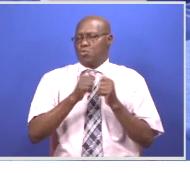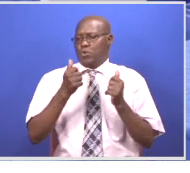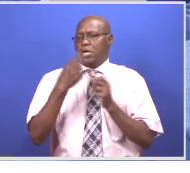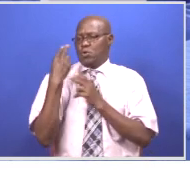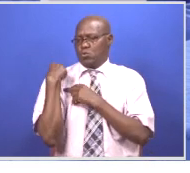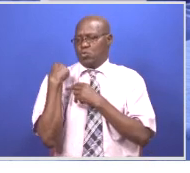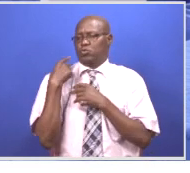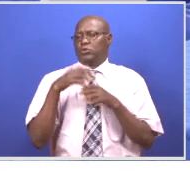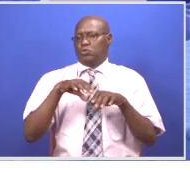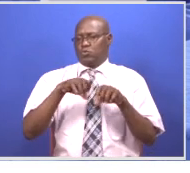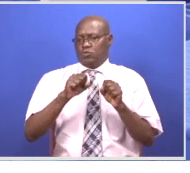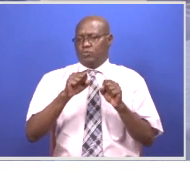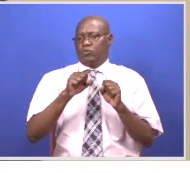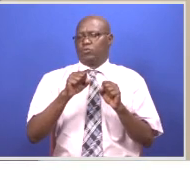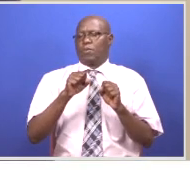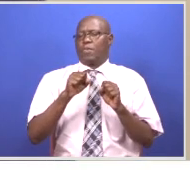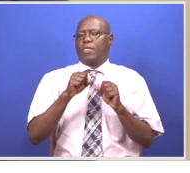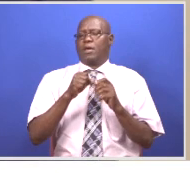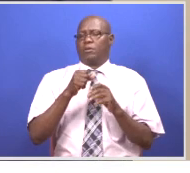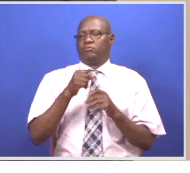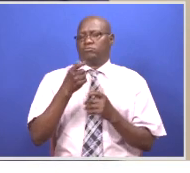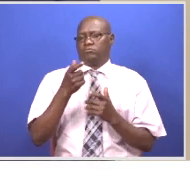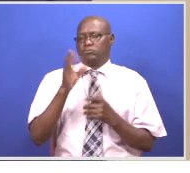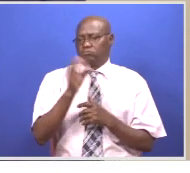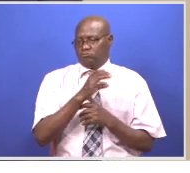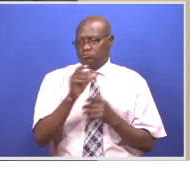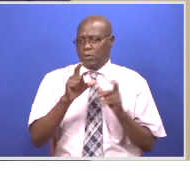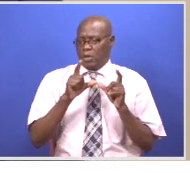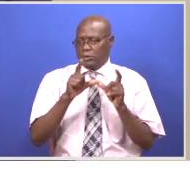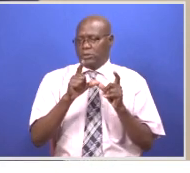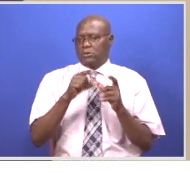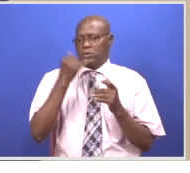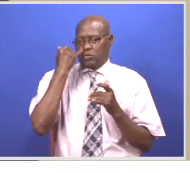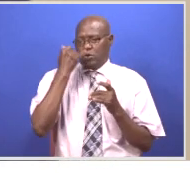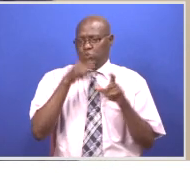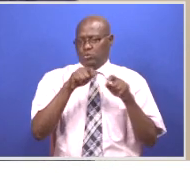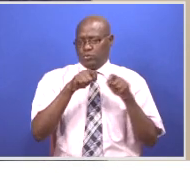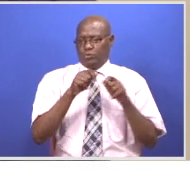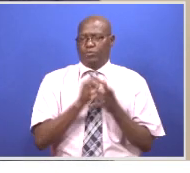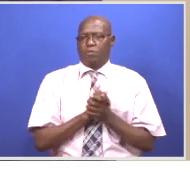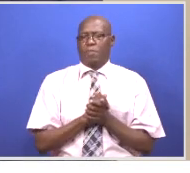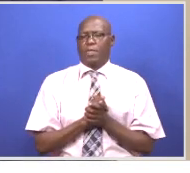liquor licensing and drug control. Yes. And Bwana IG, there is already